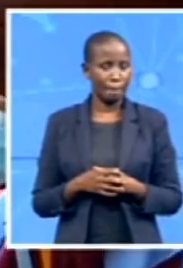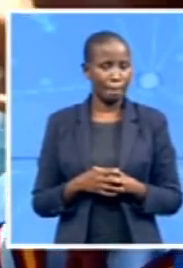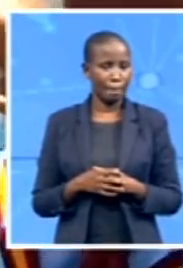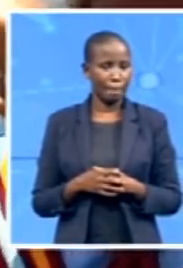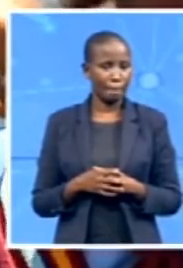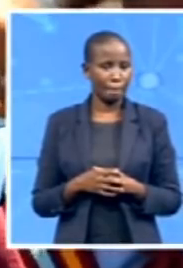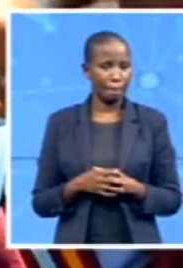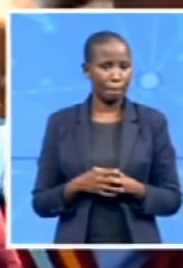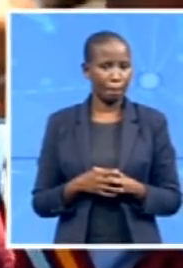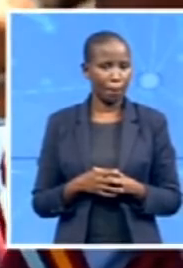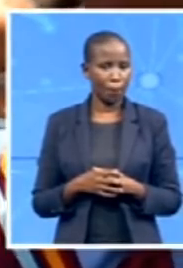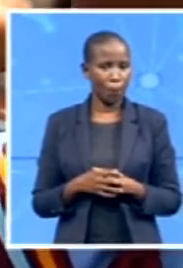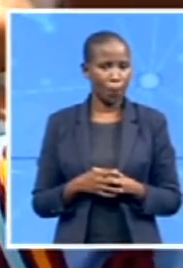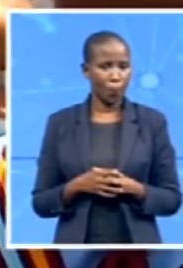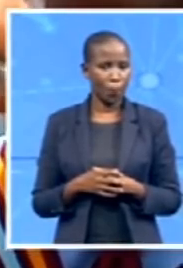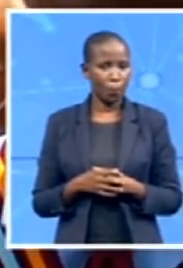Guys, please keep quiet.